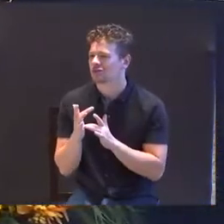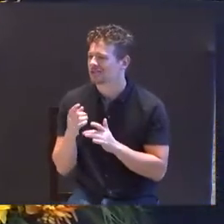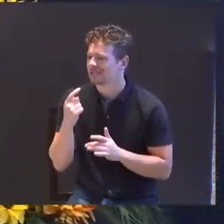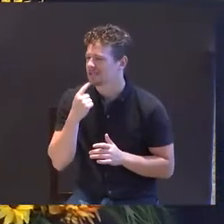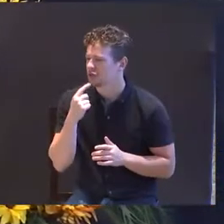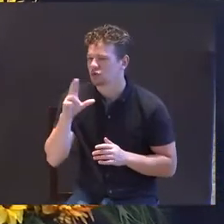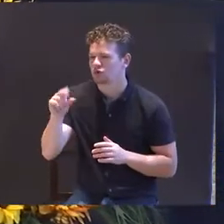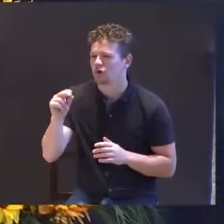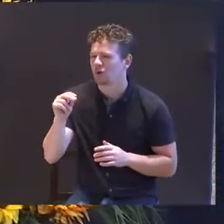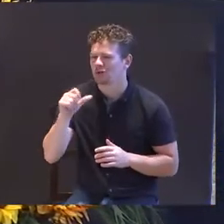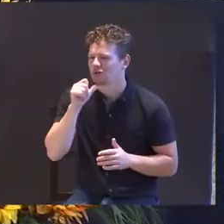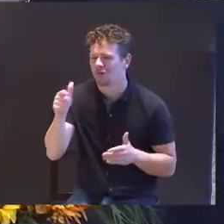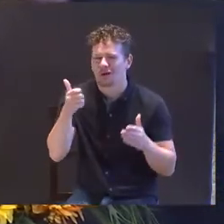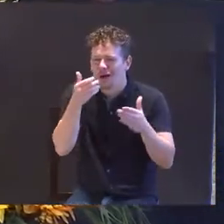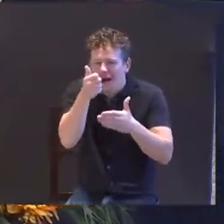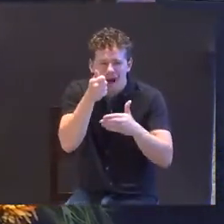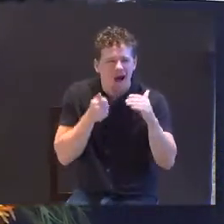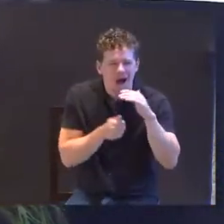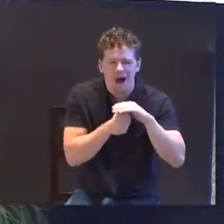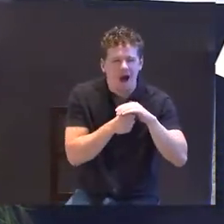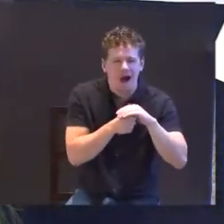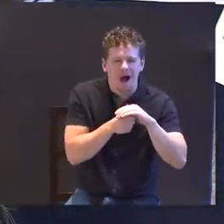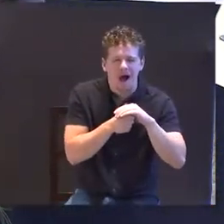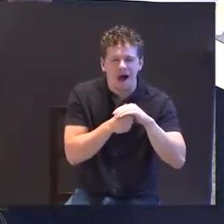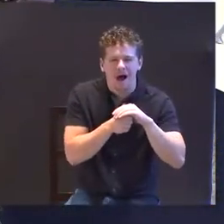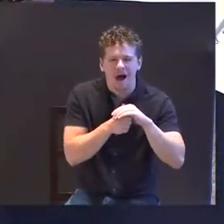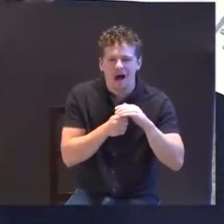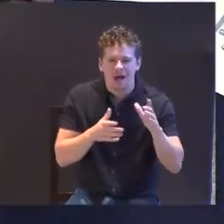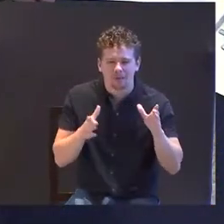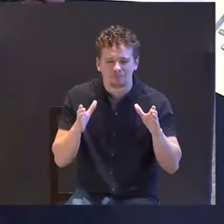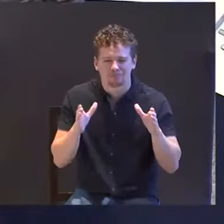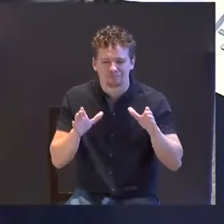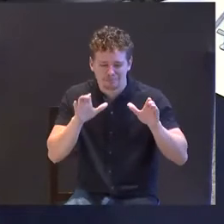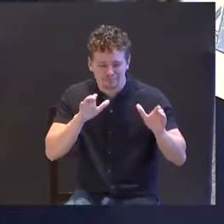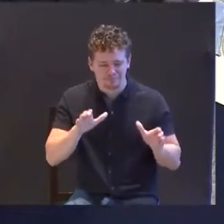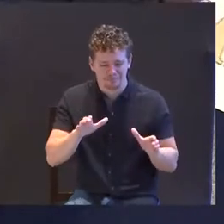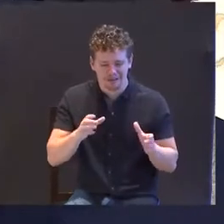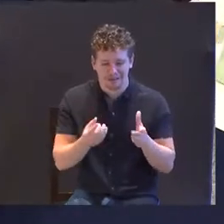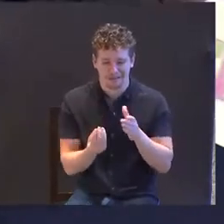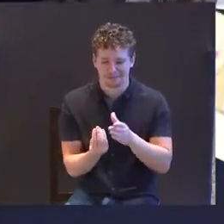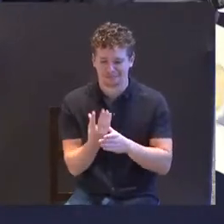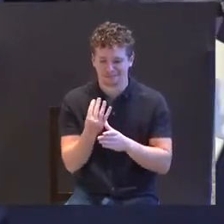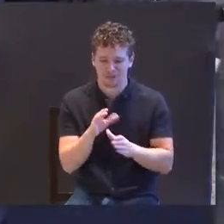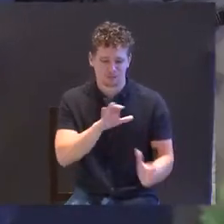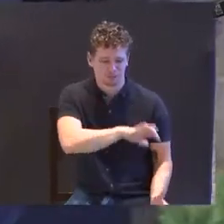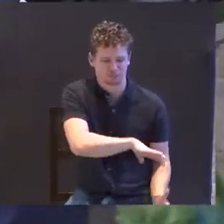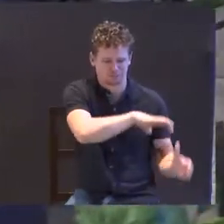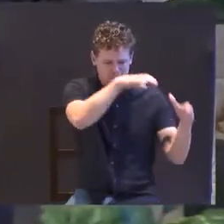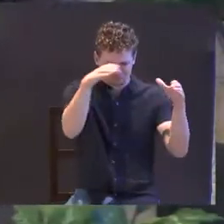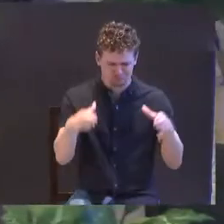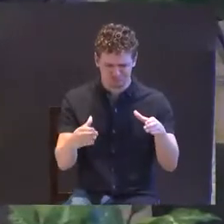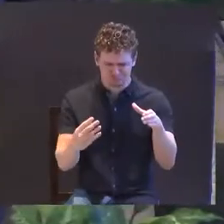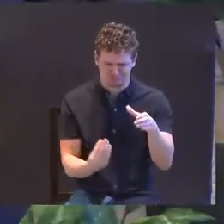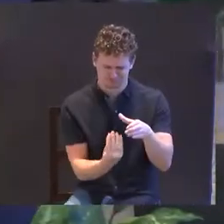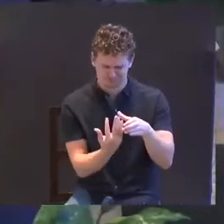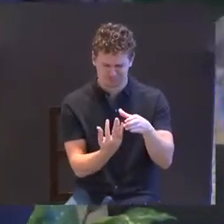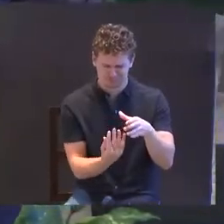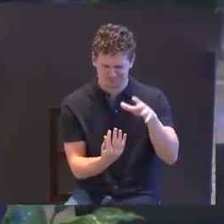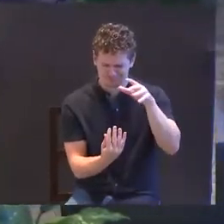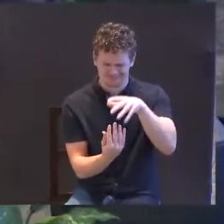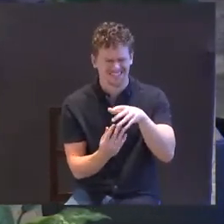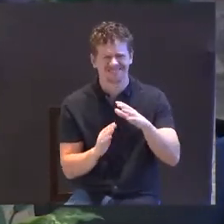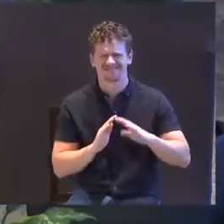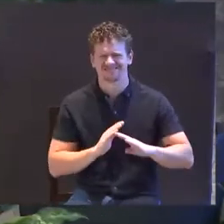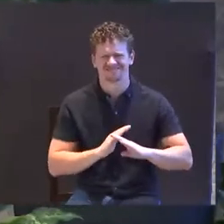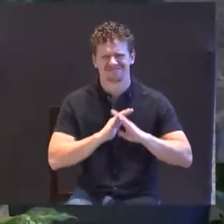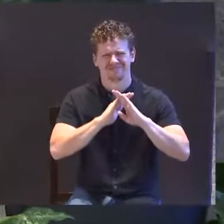bushel. In other words, that bushel basket, people would literally at times put that basket there and put the light under the